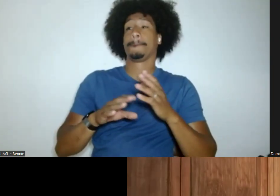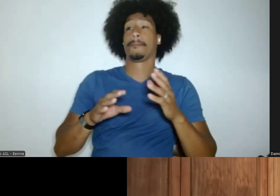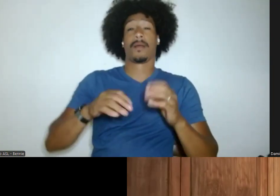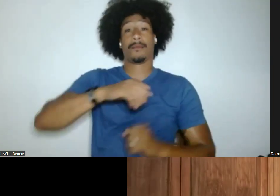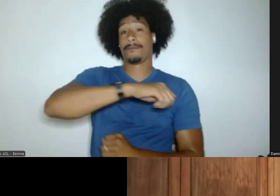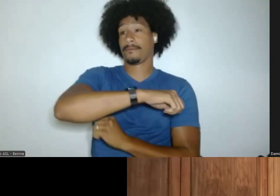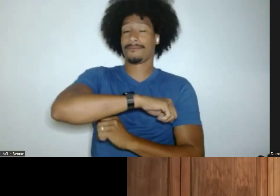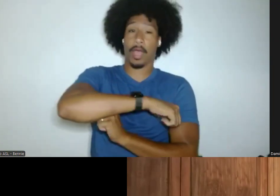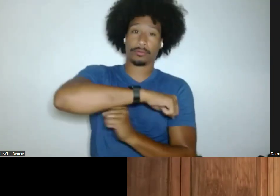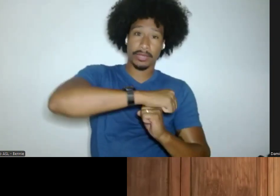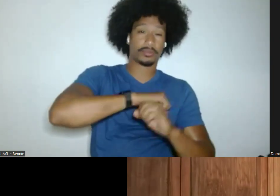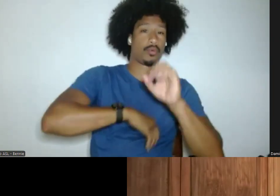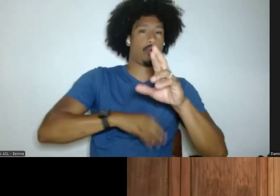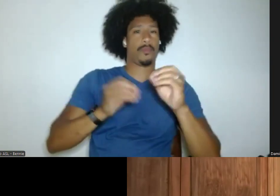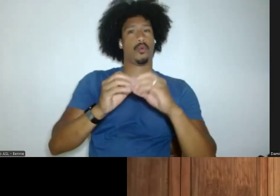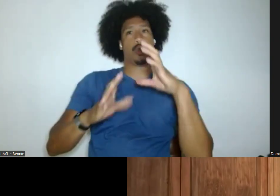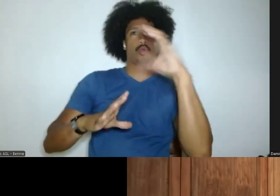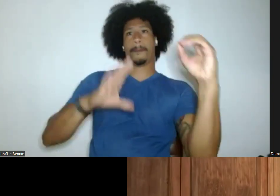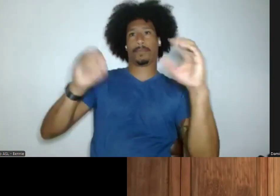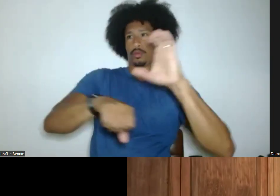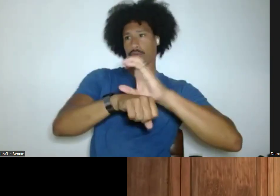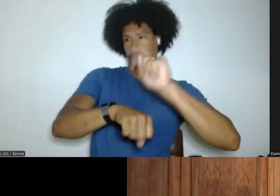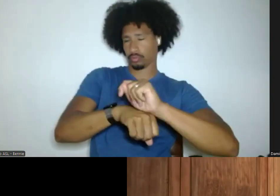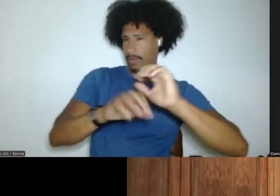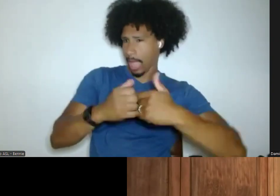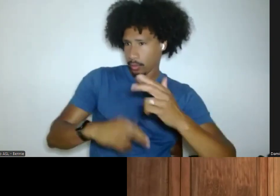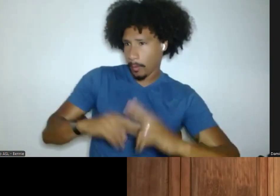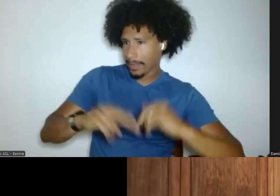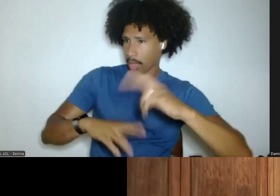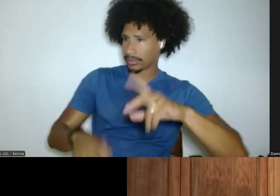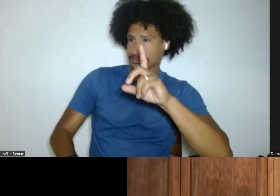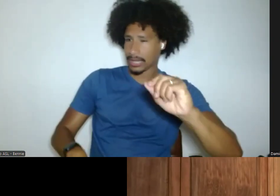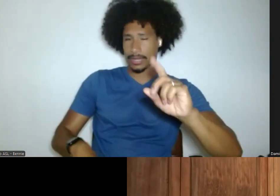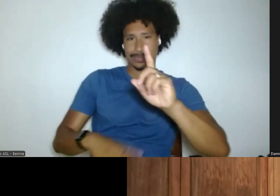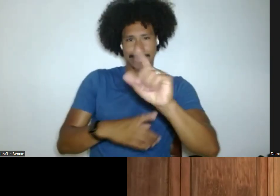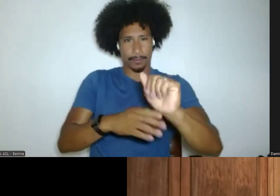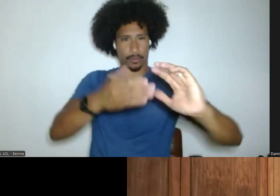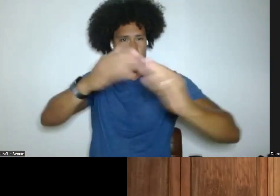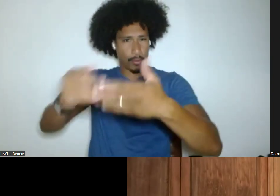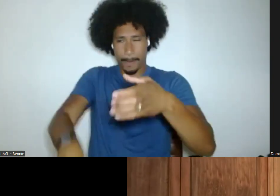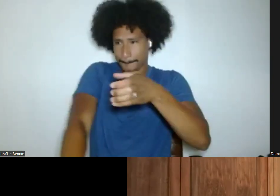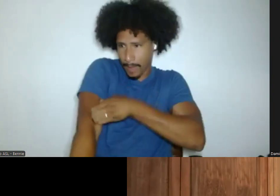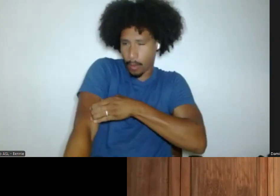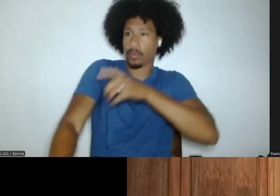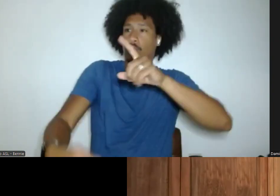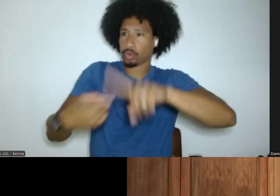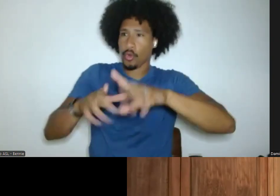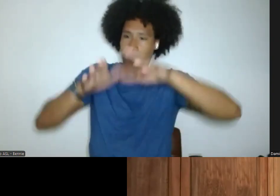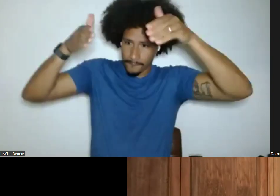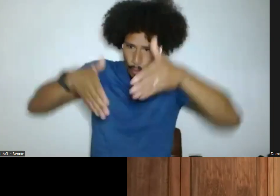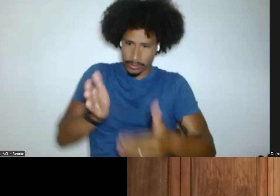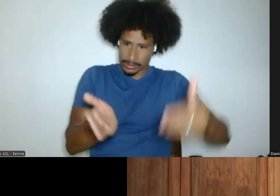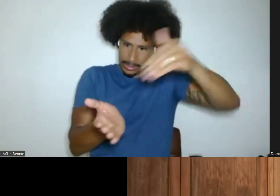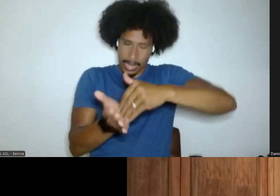corporate consulting, how do we build disabled community power to recenter expertise? What are our roots